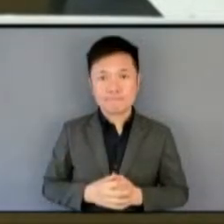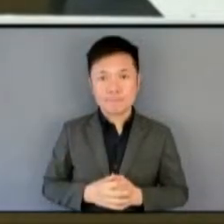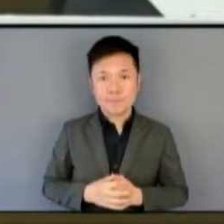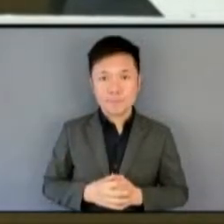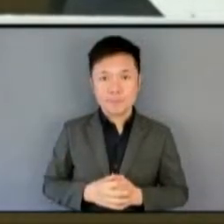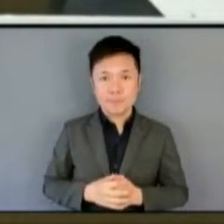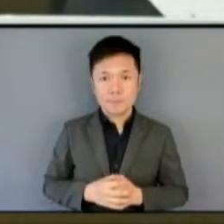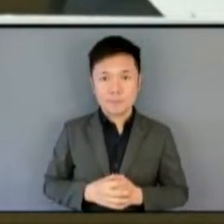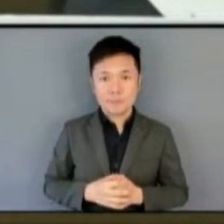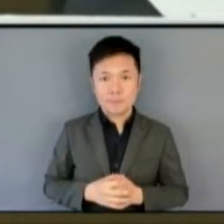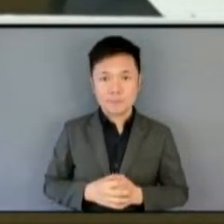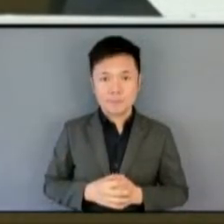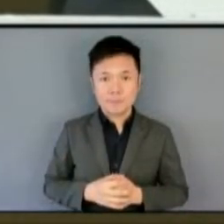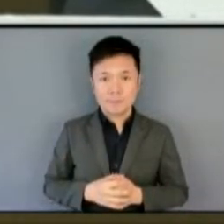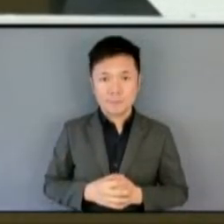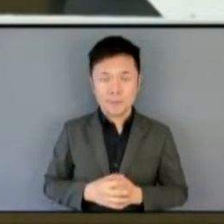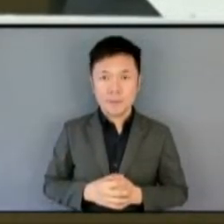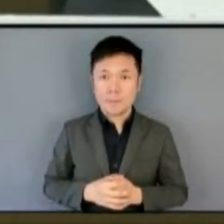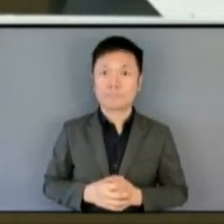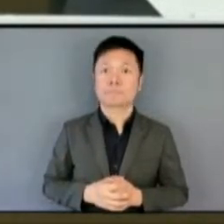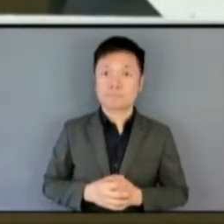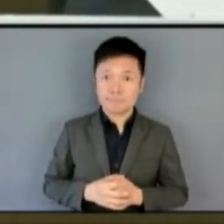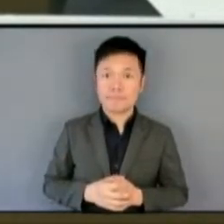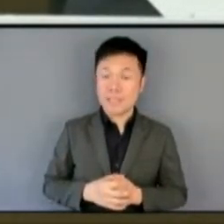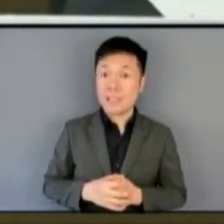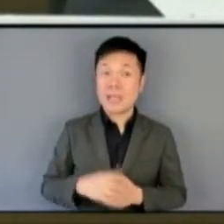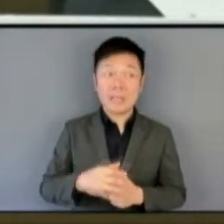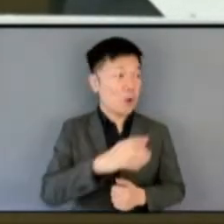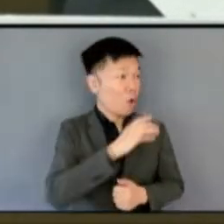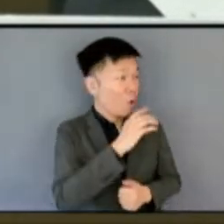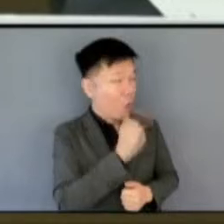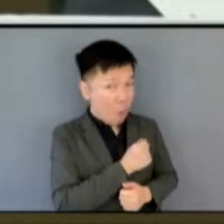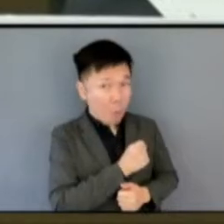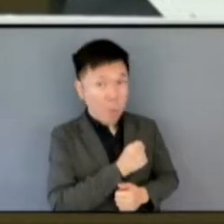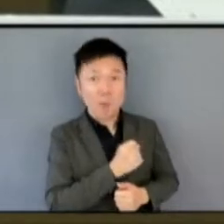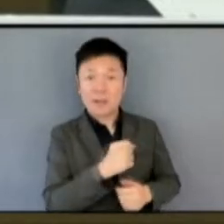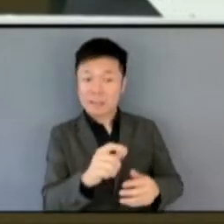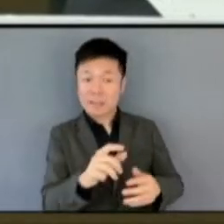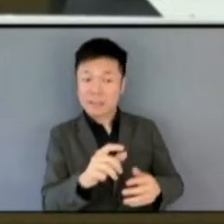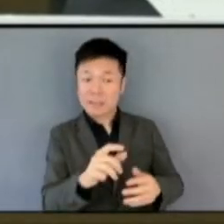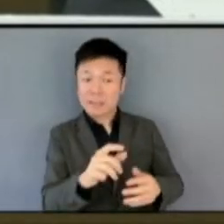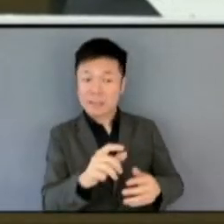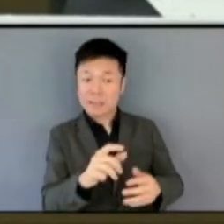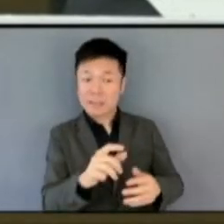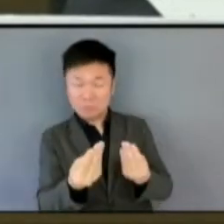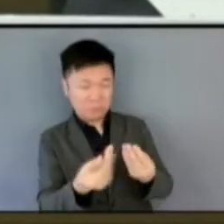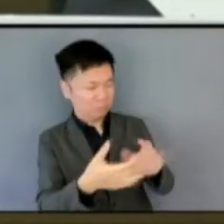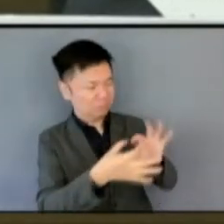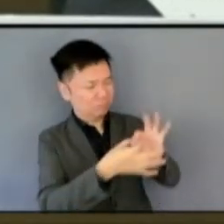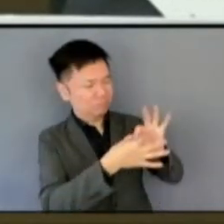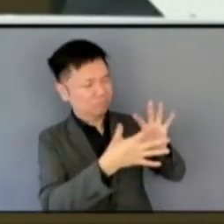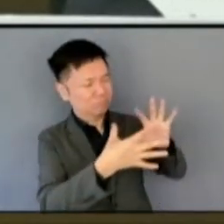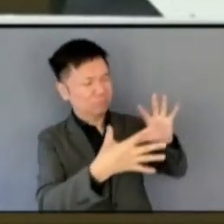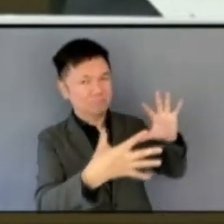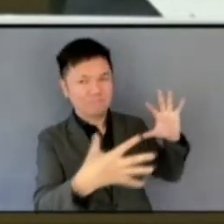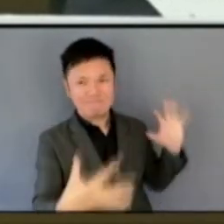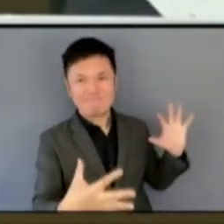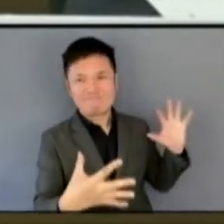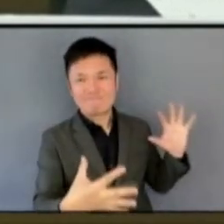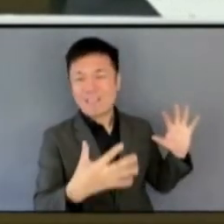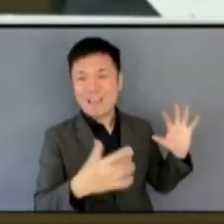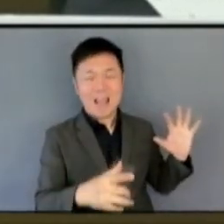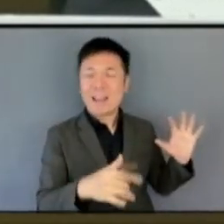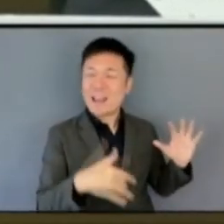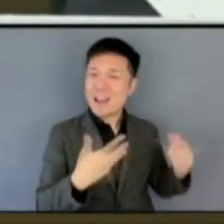Intergenerational relations decline. Intergenerational relations decline. Previous family bonds and social norms are